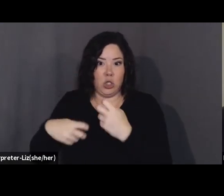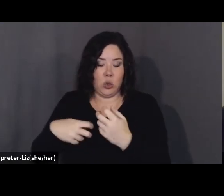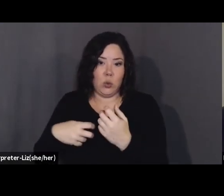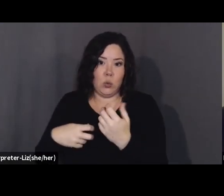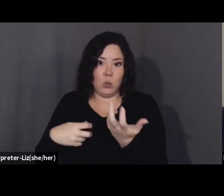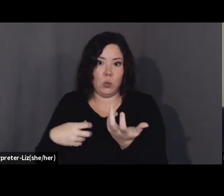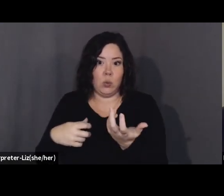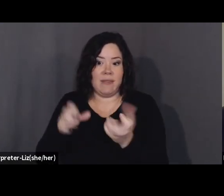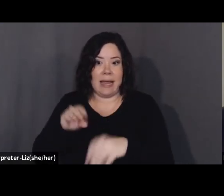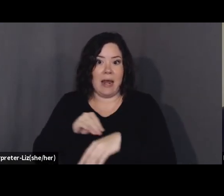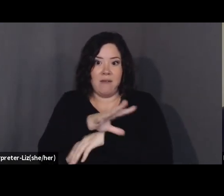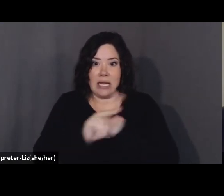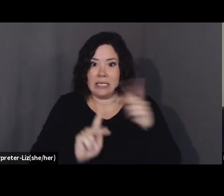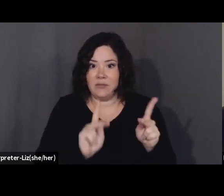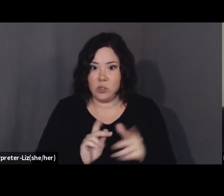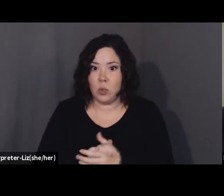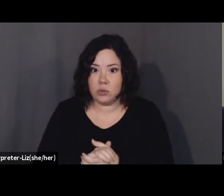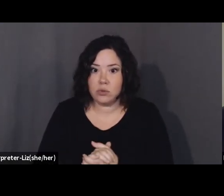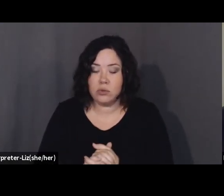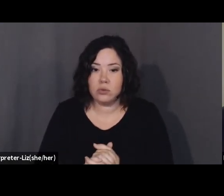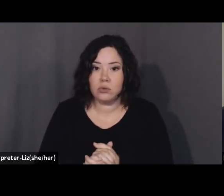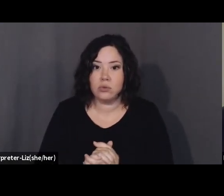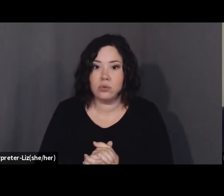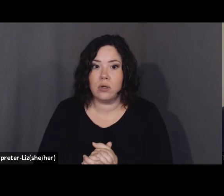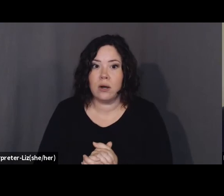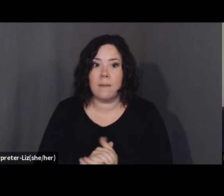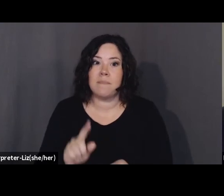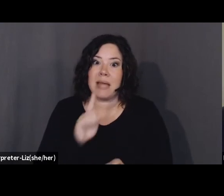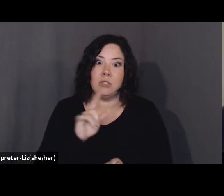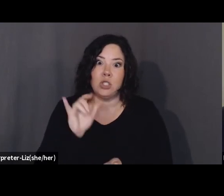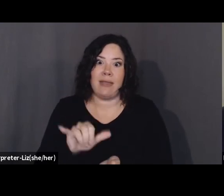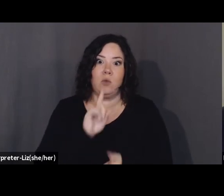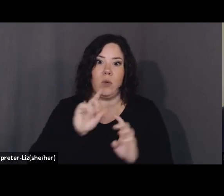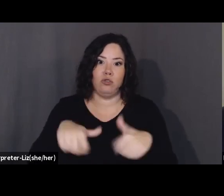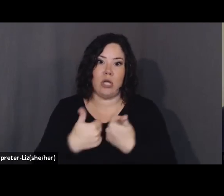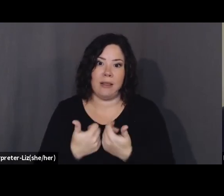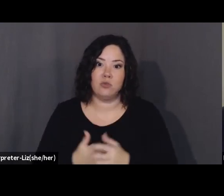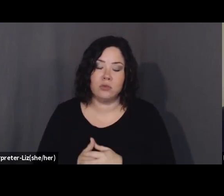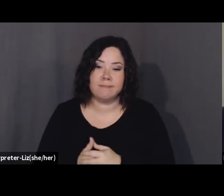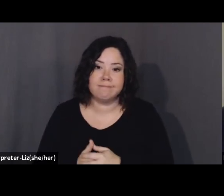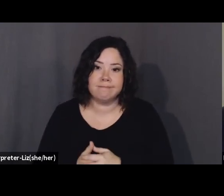across individuals. But that is, I imagine, incredibly challenging.